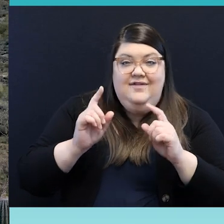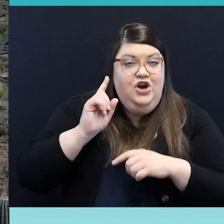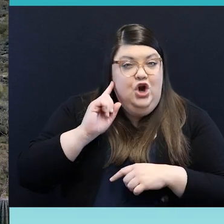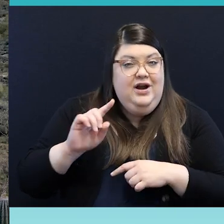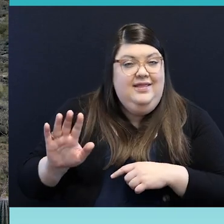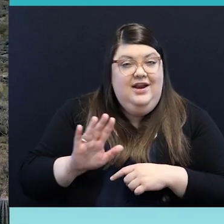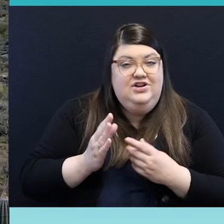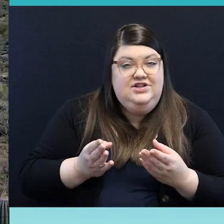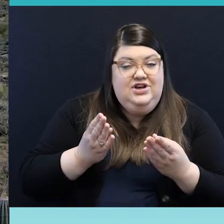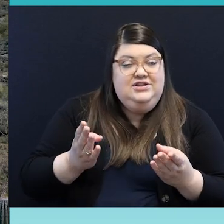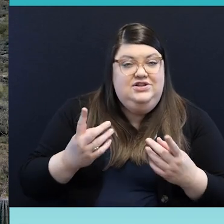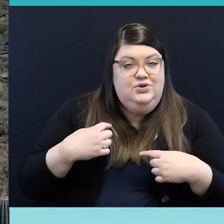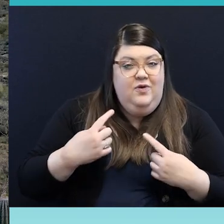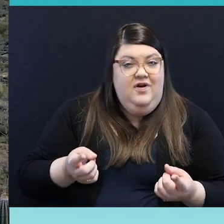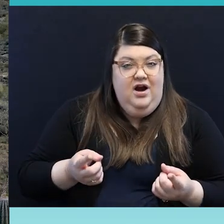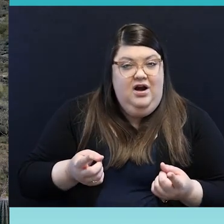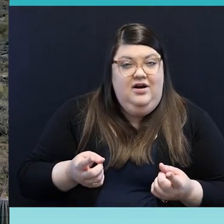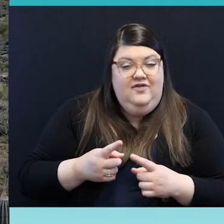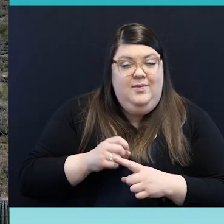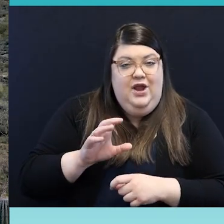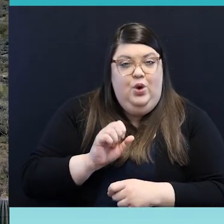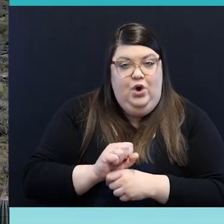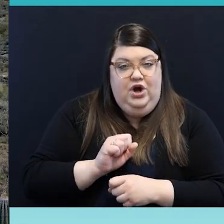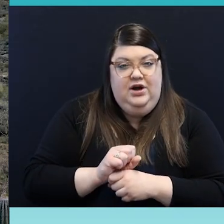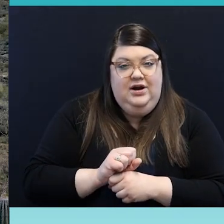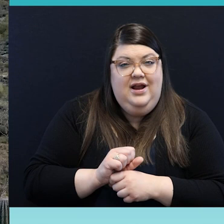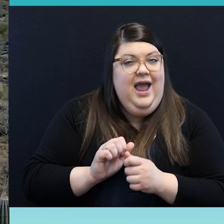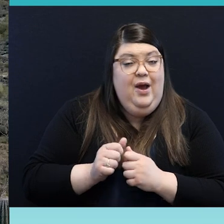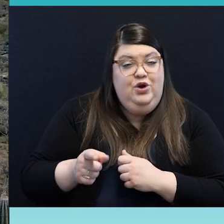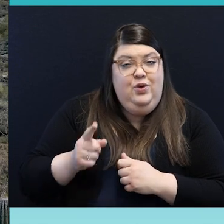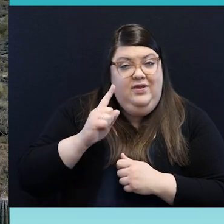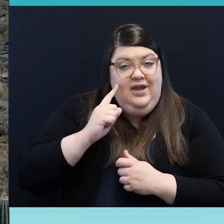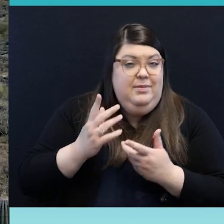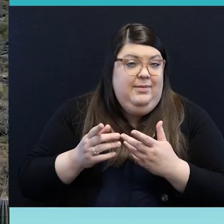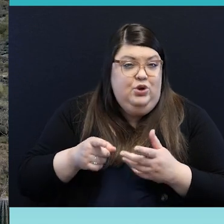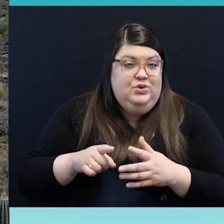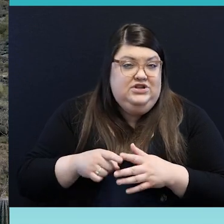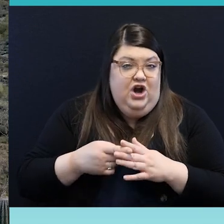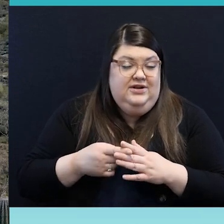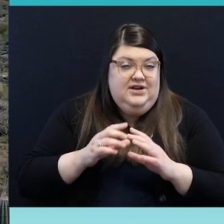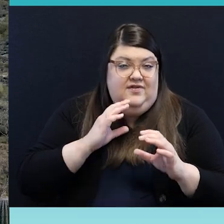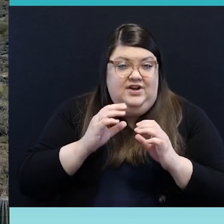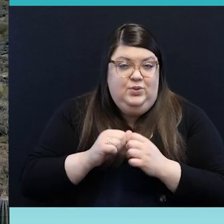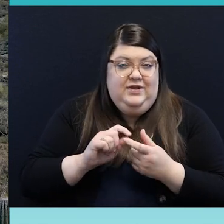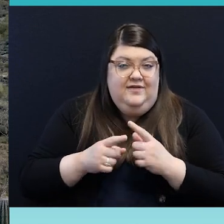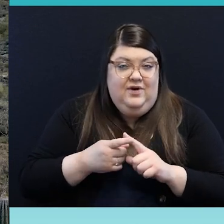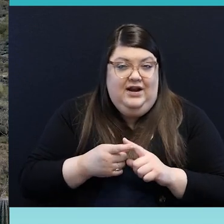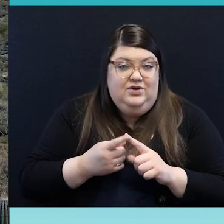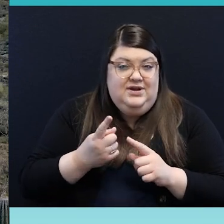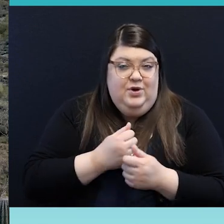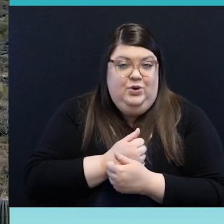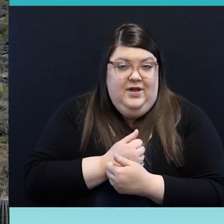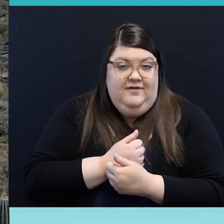Carla's suggestions and insights from their work, how do you think you might start this conversation with a friend or loved